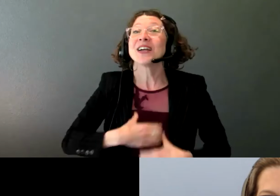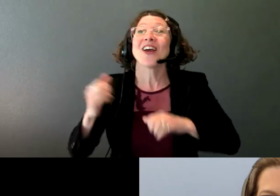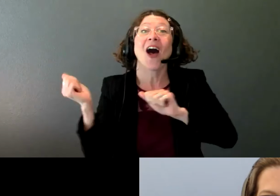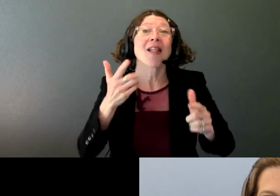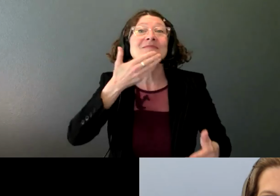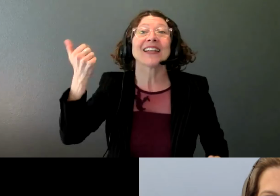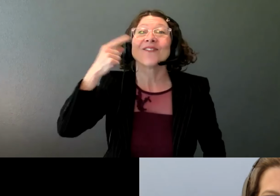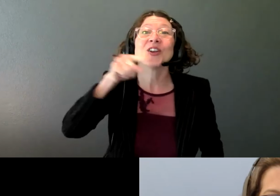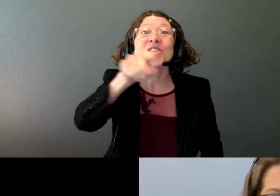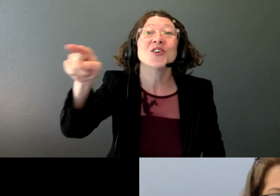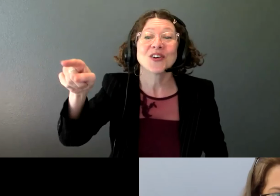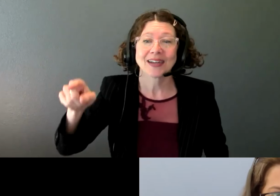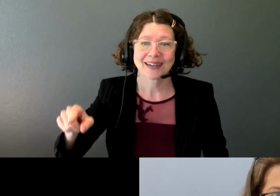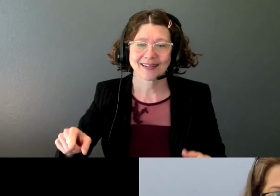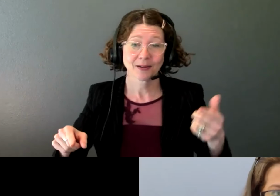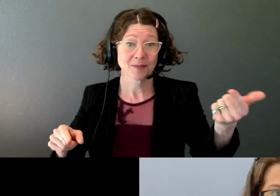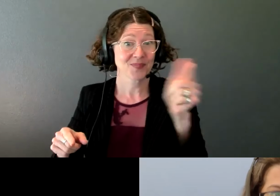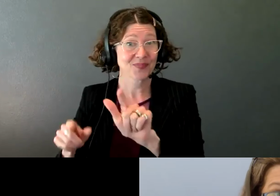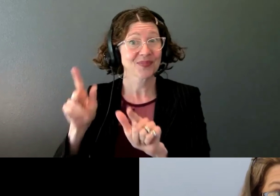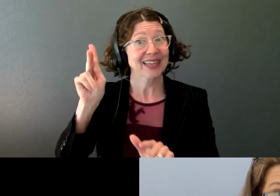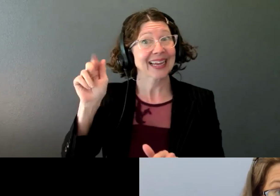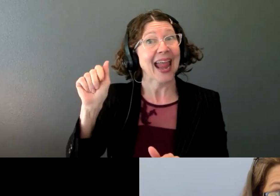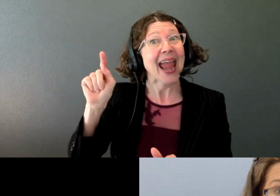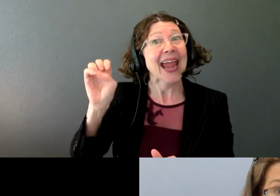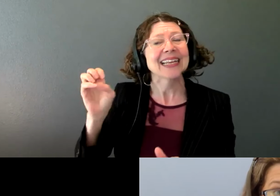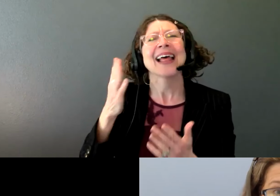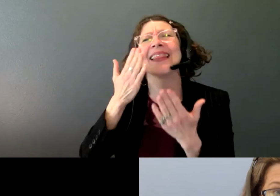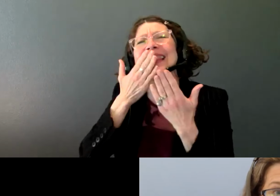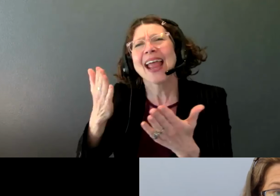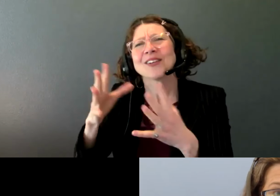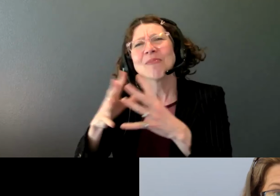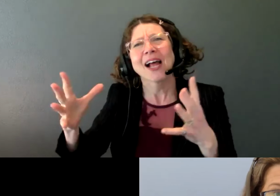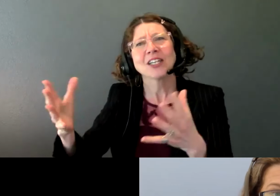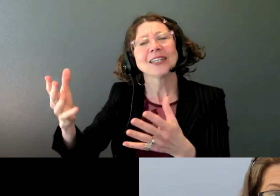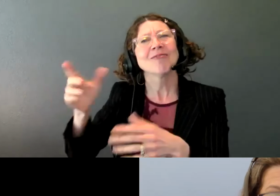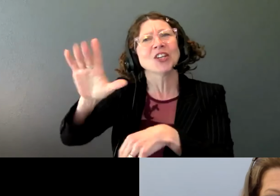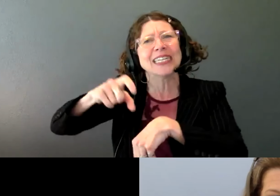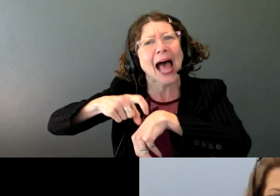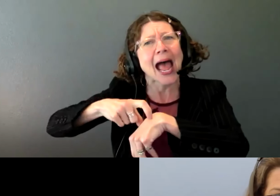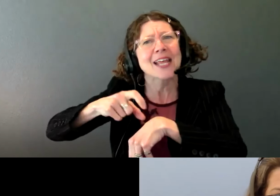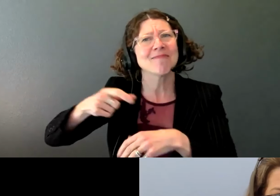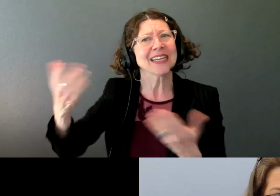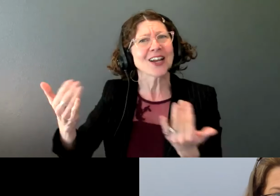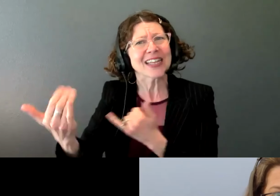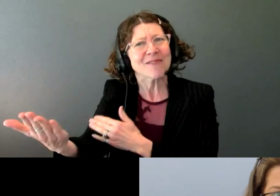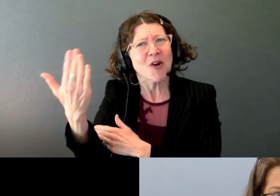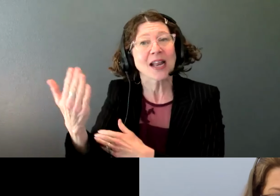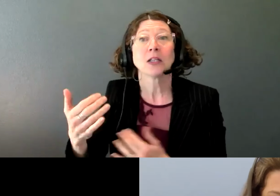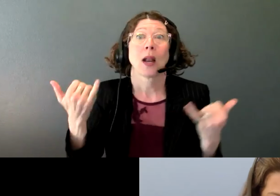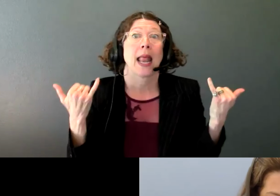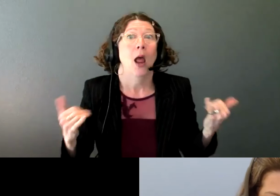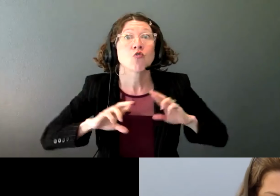Thank you for sharing, Kate. Appreciate you spending the time this morning. So now we have time for